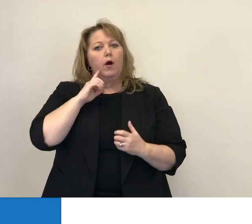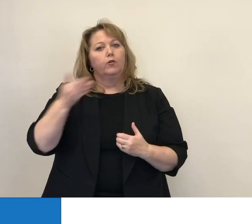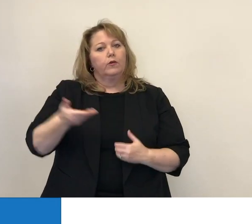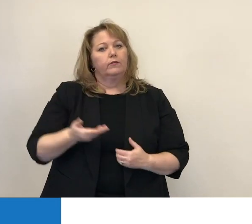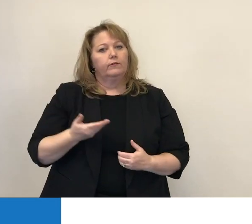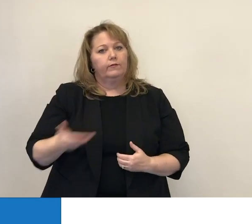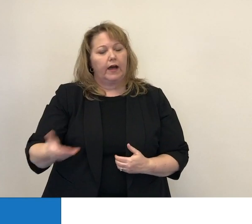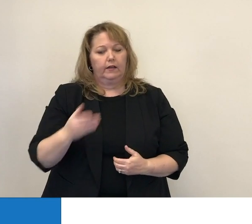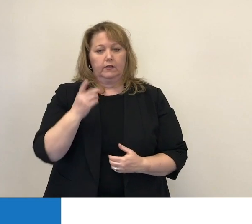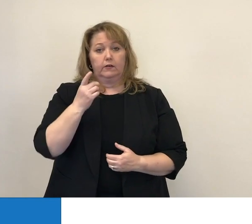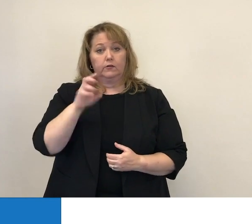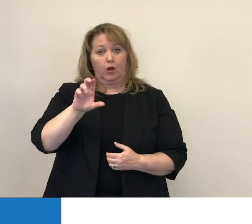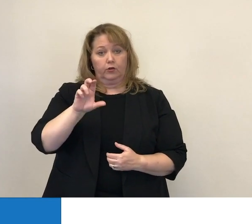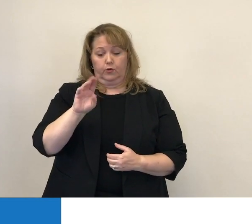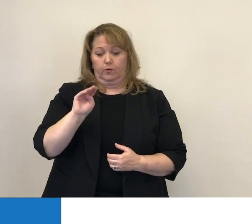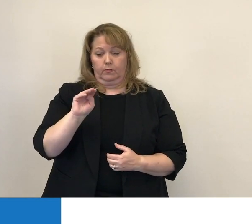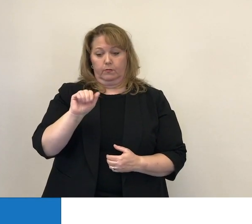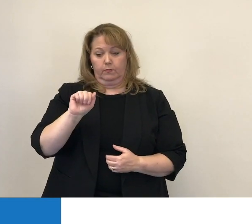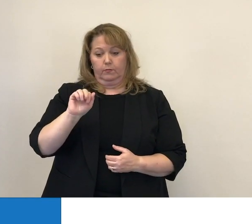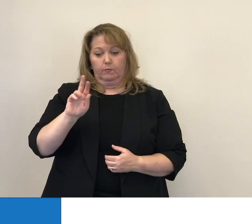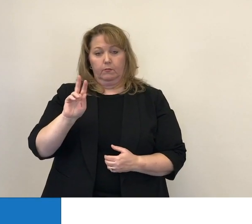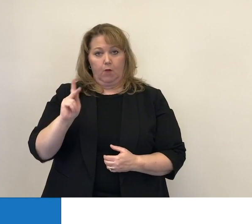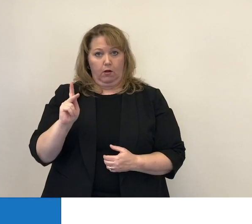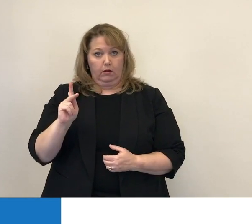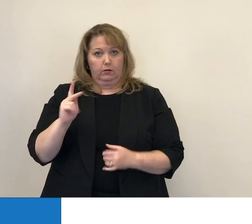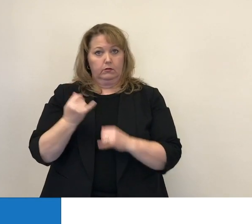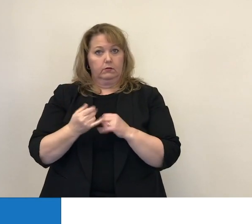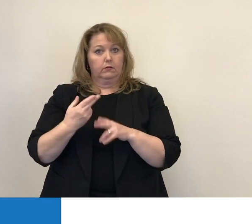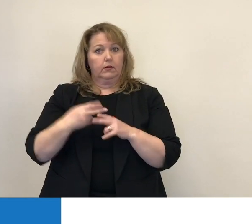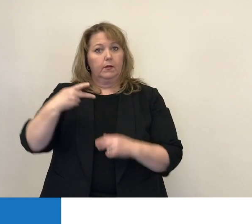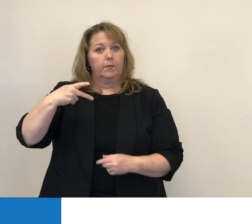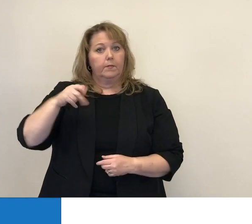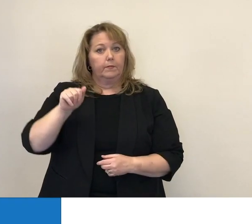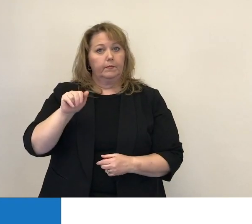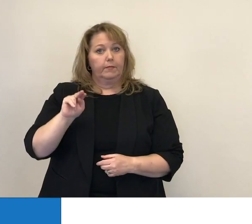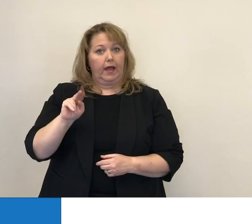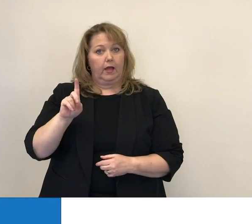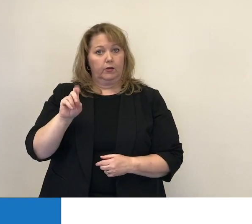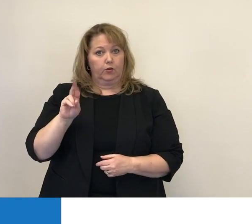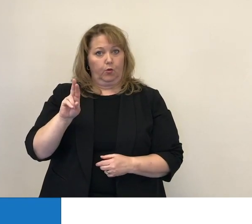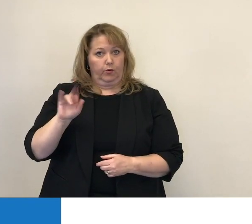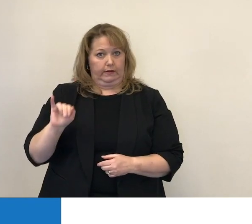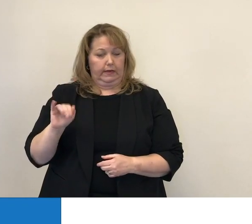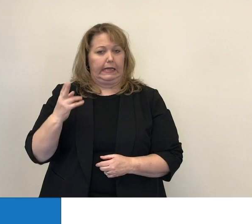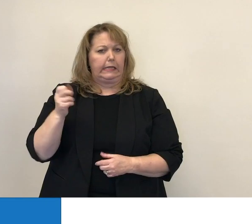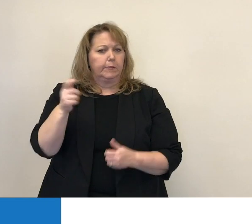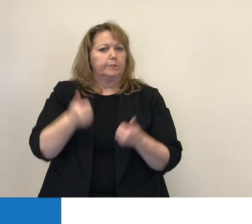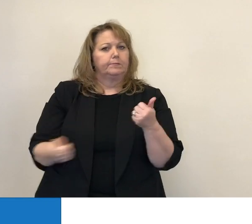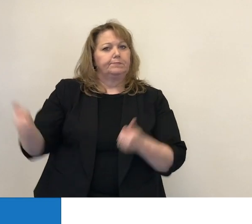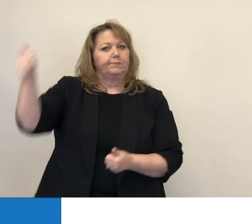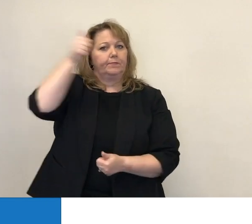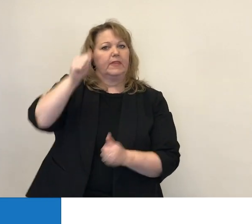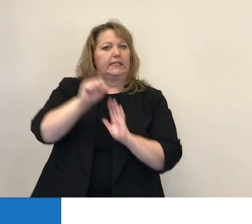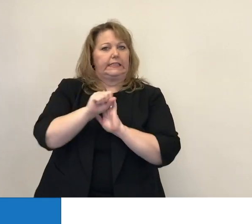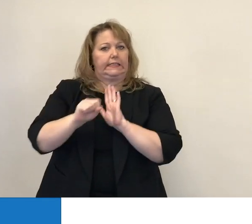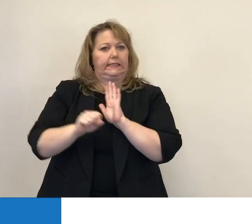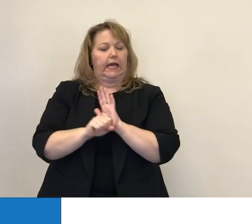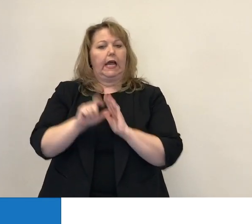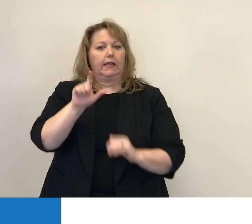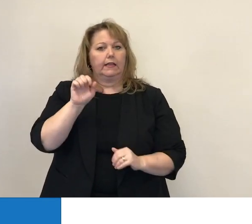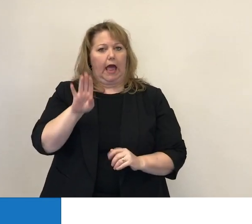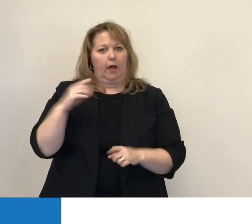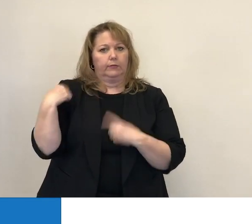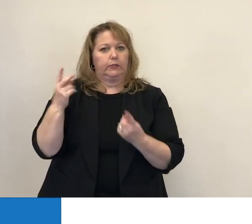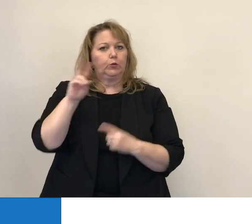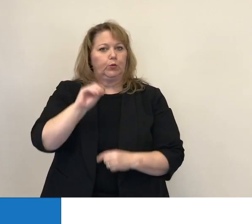Dr. Pandori has served as a chief or director of public health laboratories since 2005, including serving as a director of public